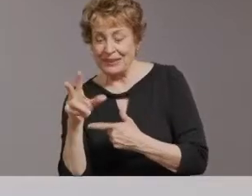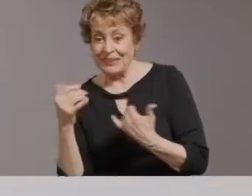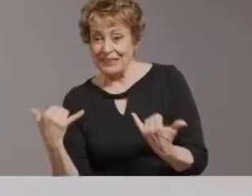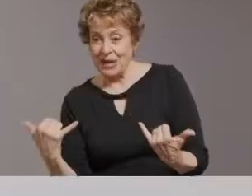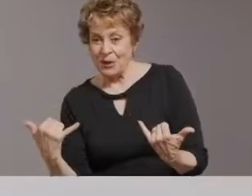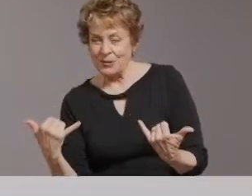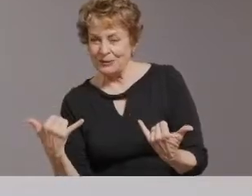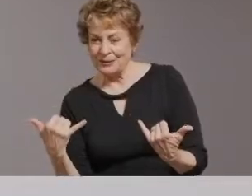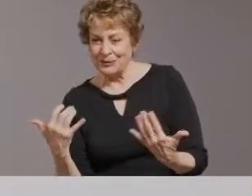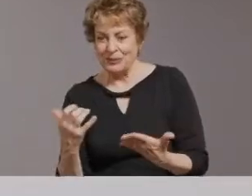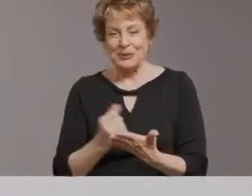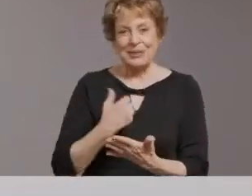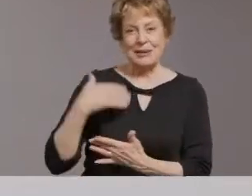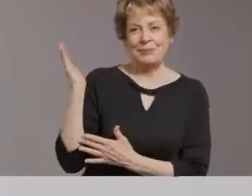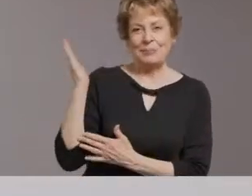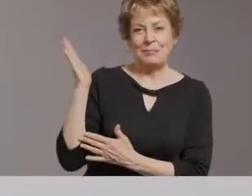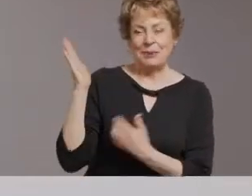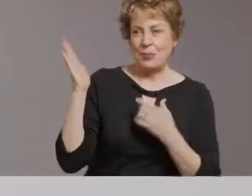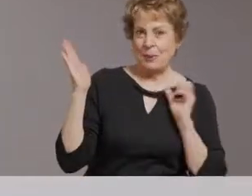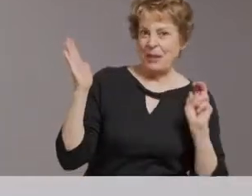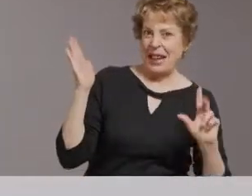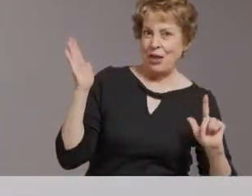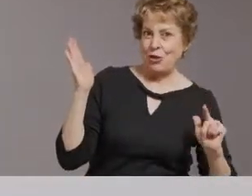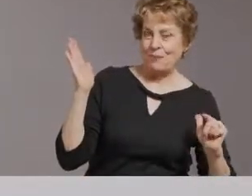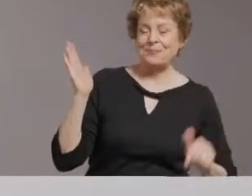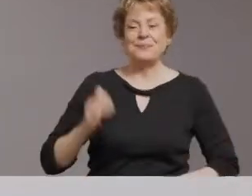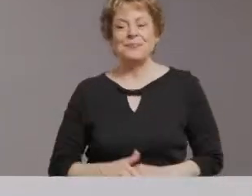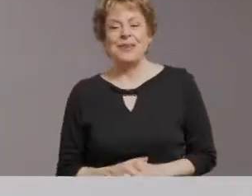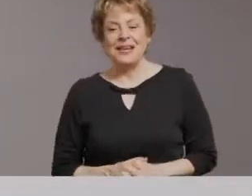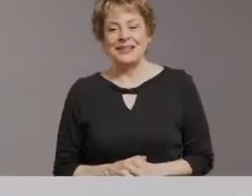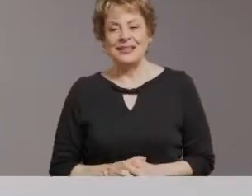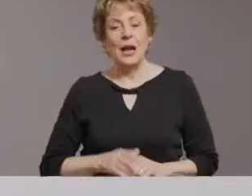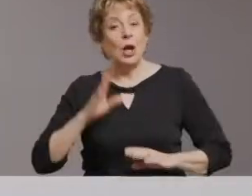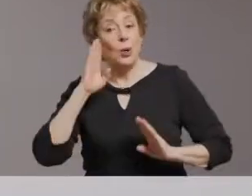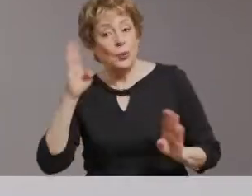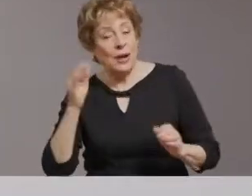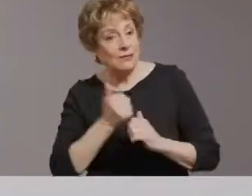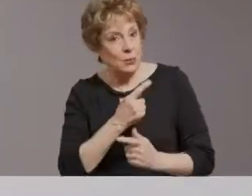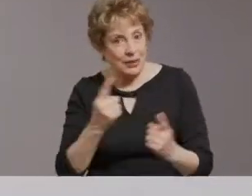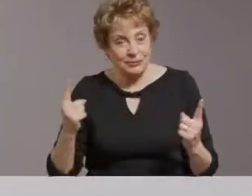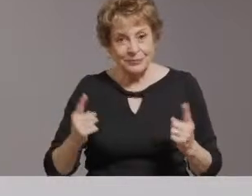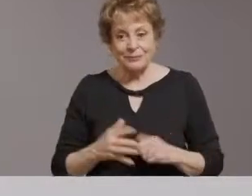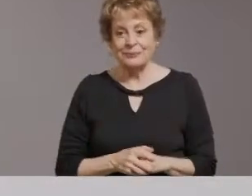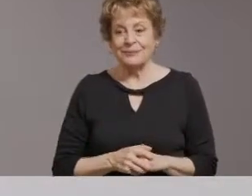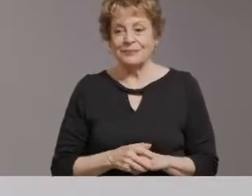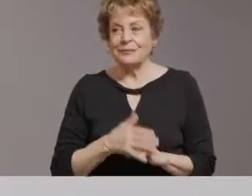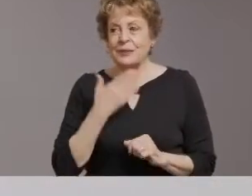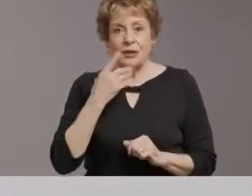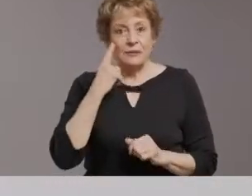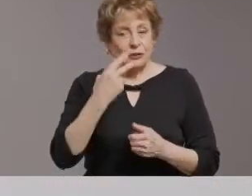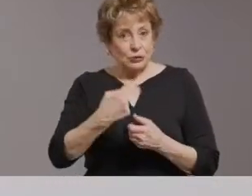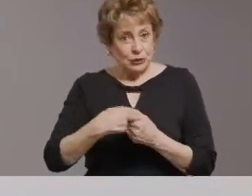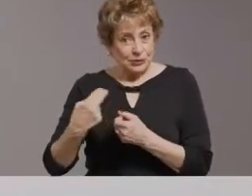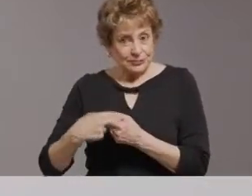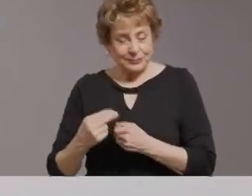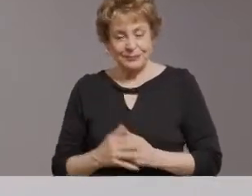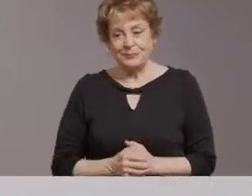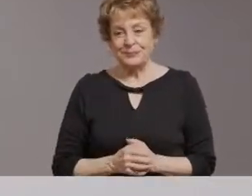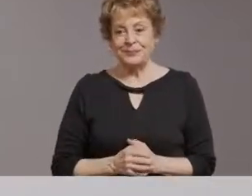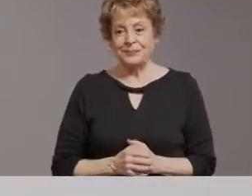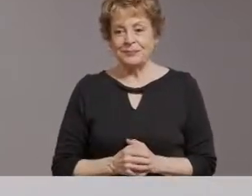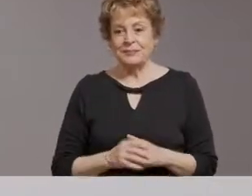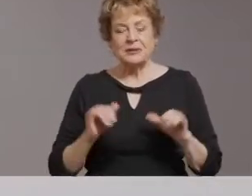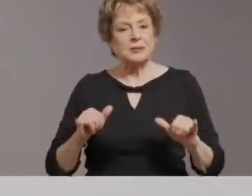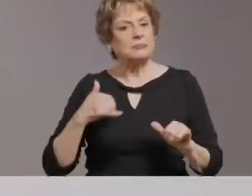Monday when we opened up our new facility. I'm going to go through the same presentation that we've gone through with the updated data, and then we'll